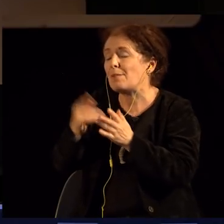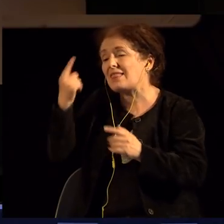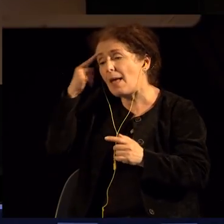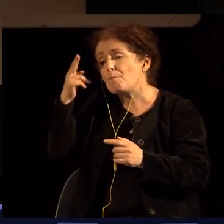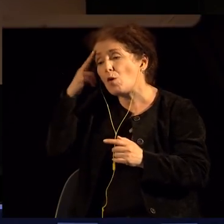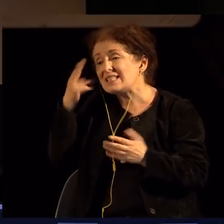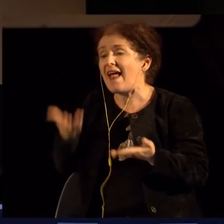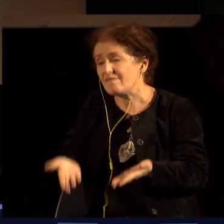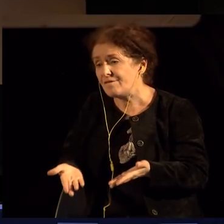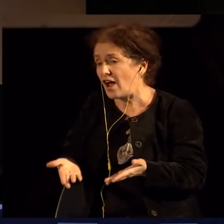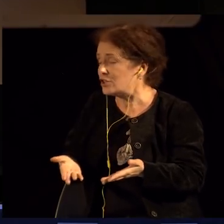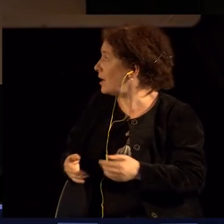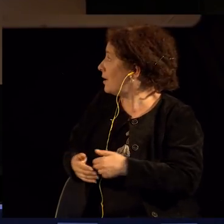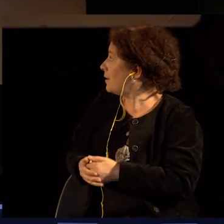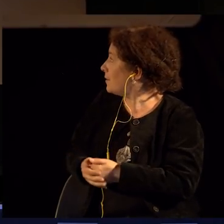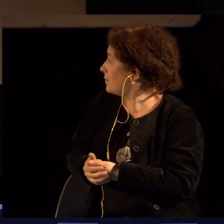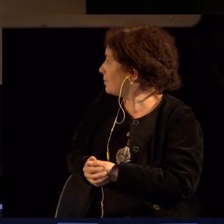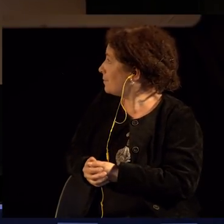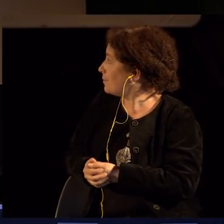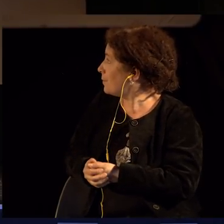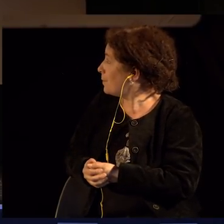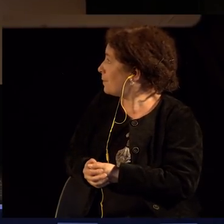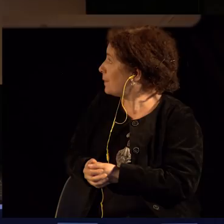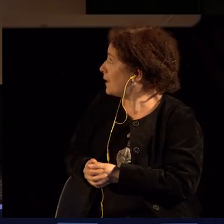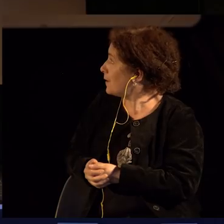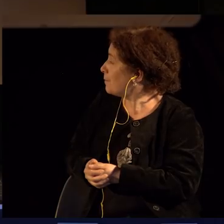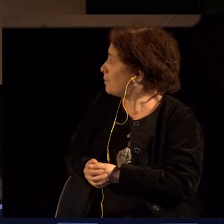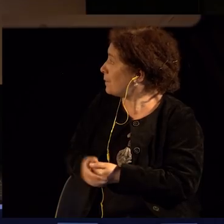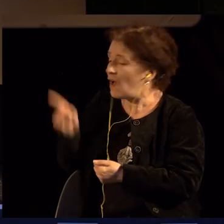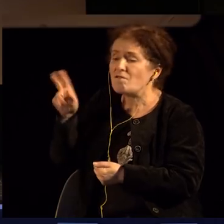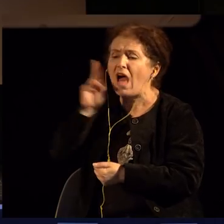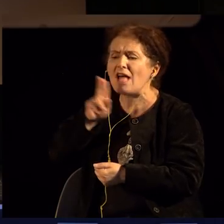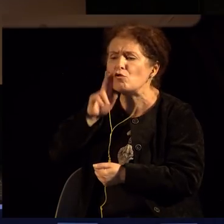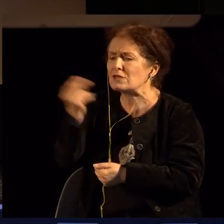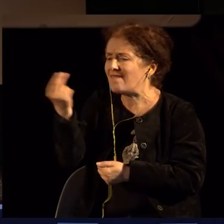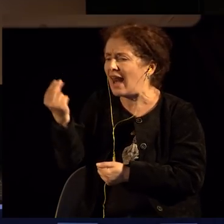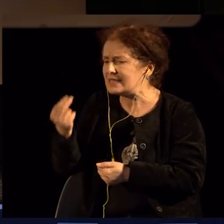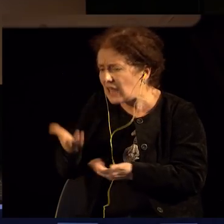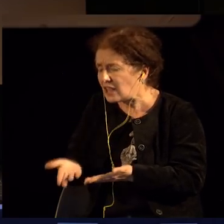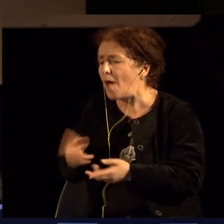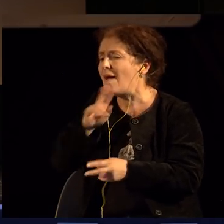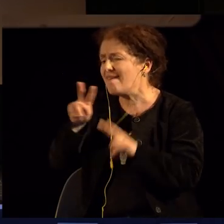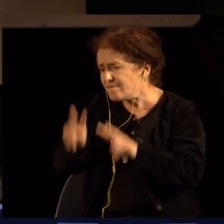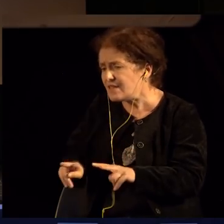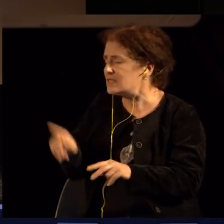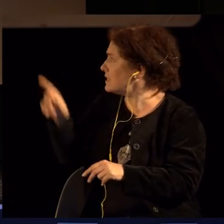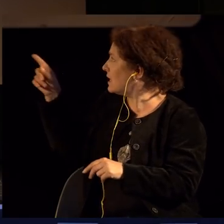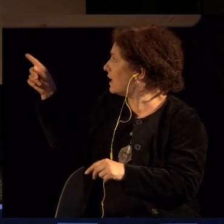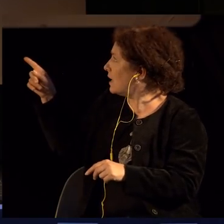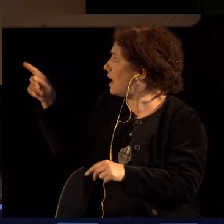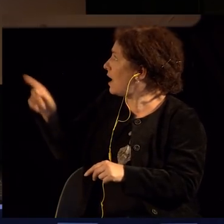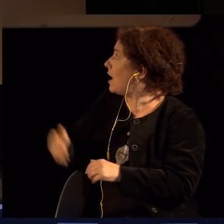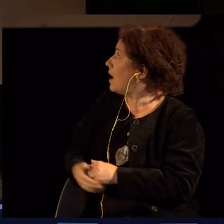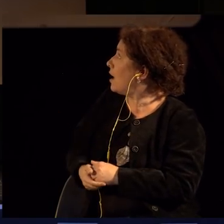one is simple. This one is complex. This one is penetrating and this one gets penetrated. This one is active